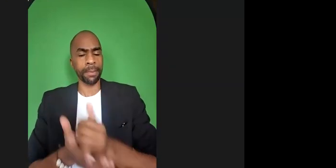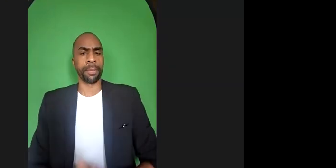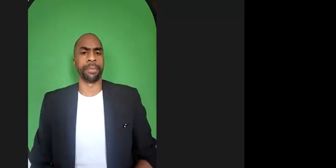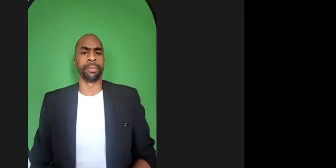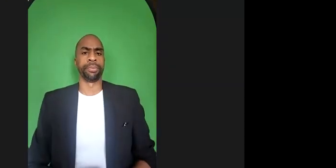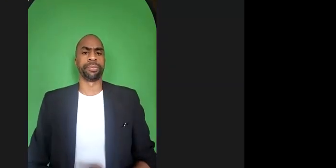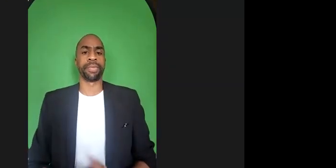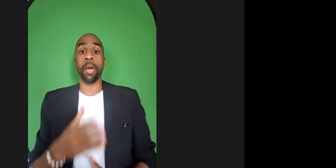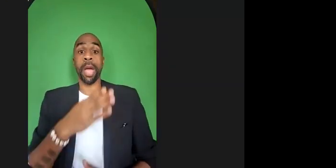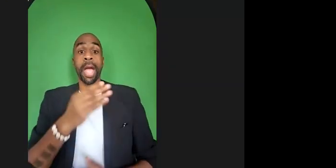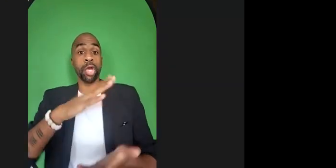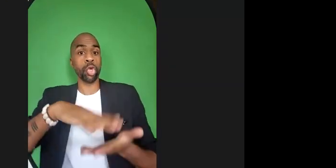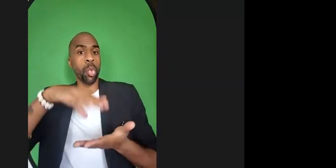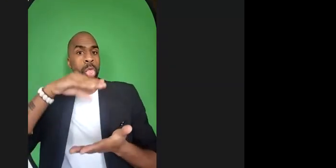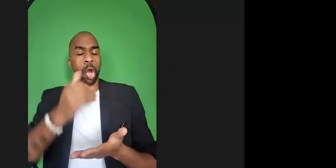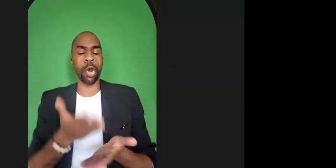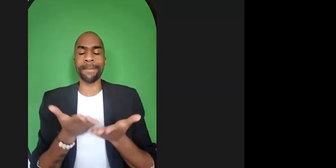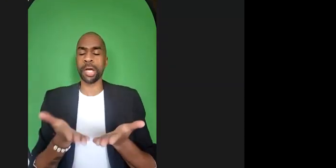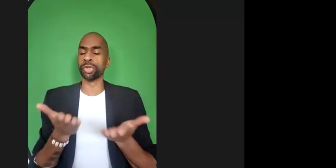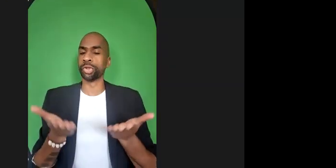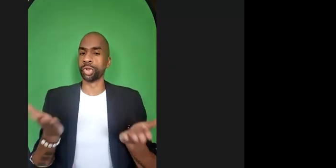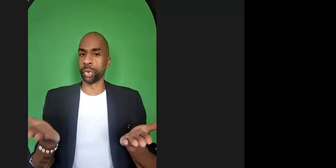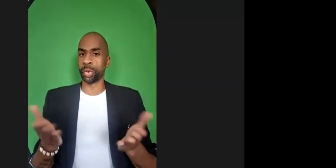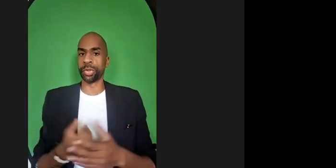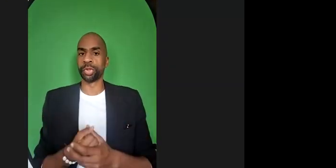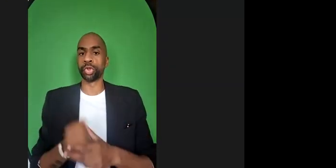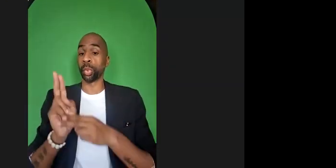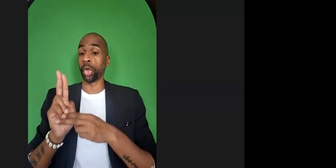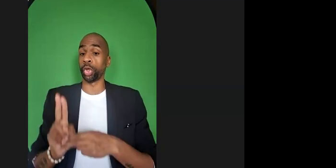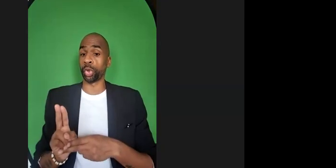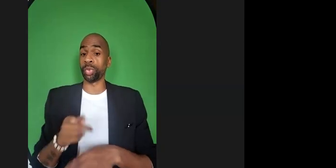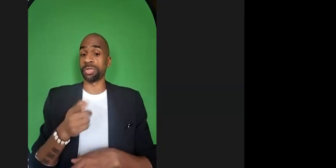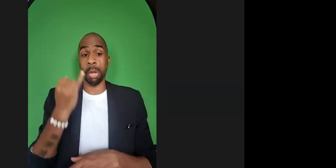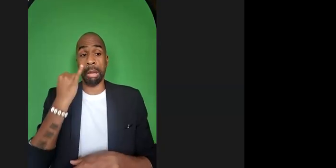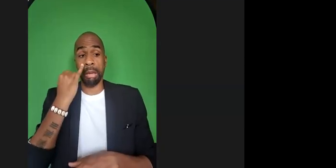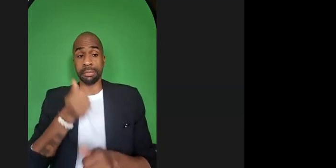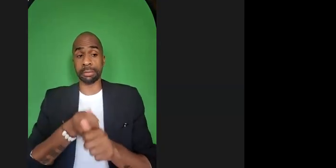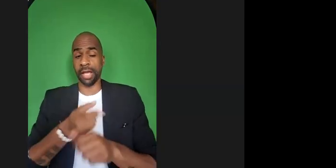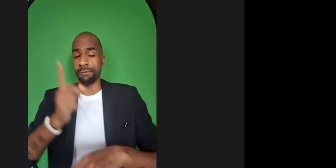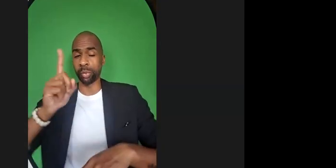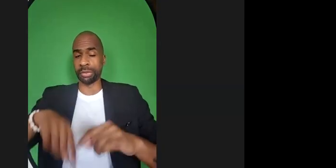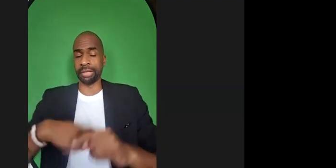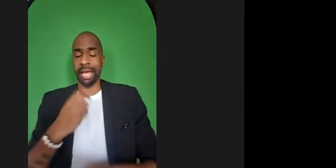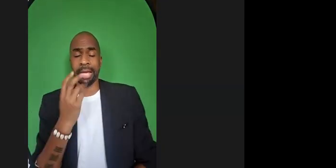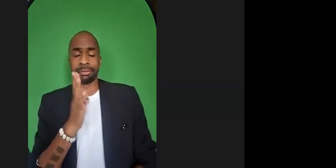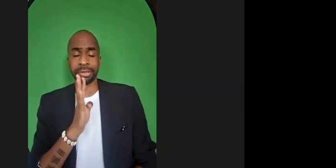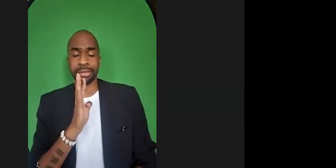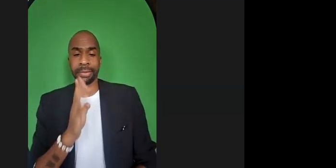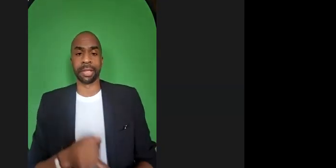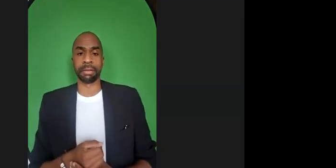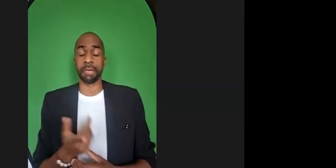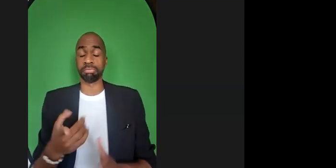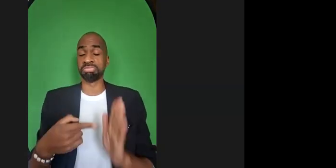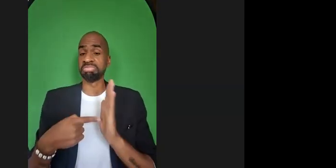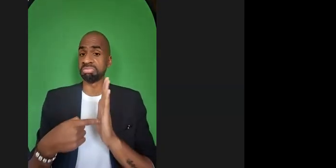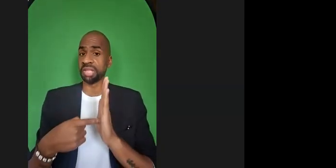about tools to use when they're not able to speak well. So for example, there's a